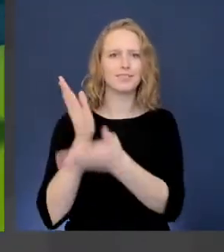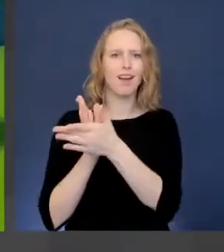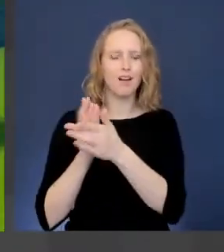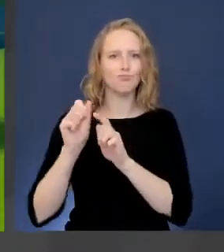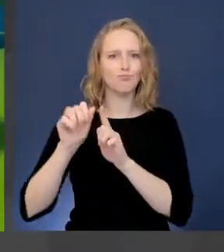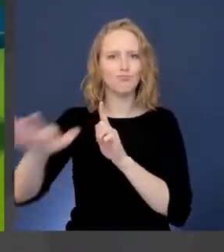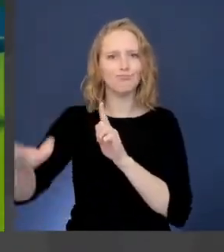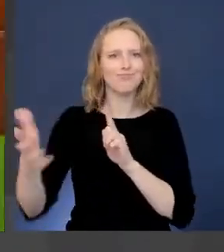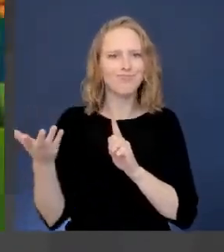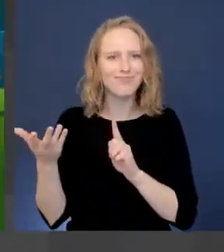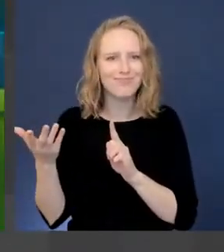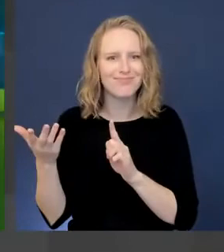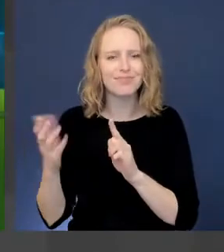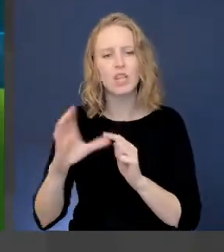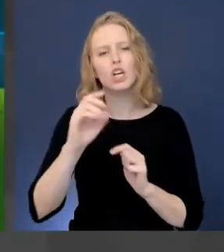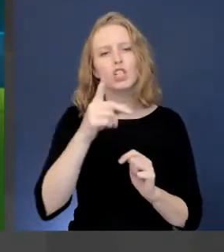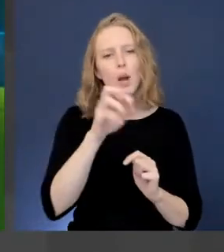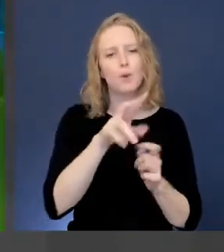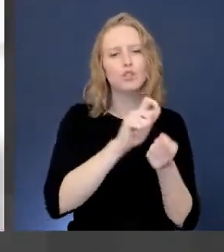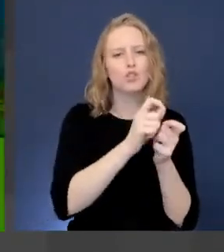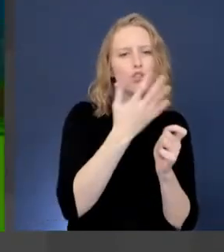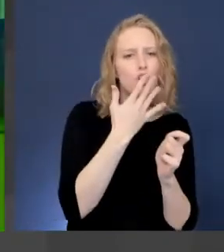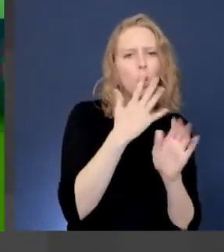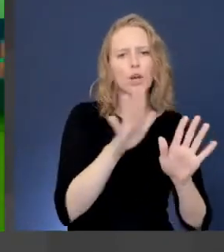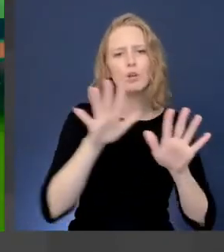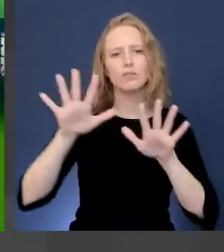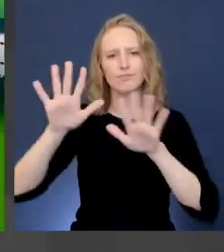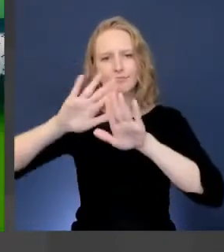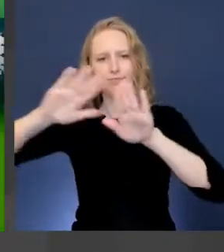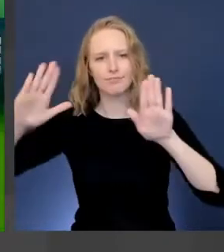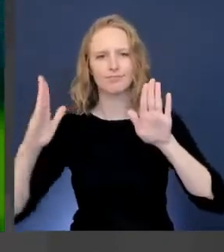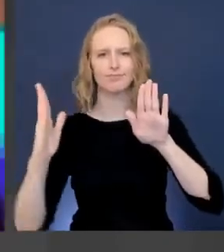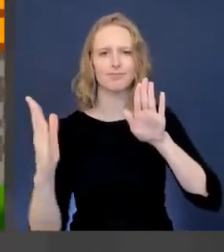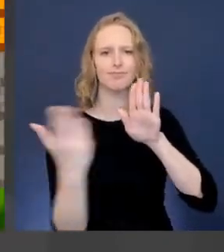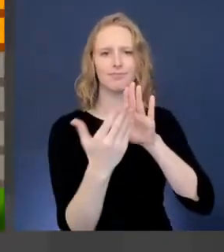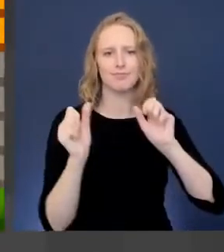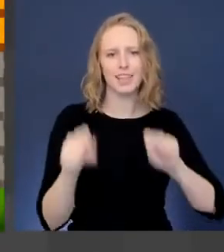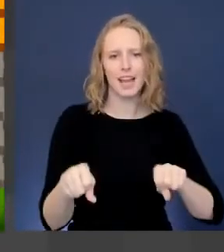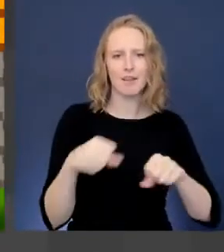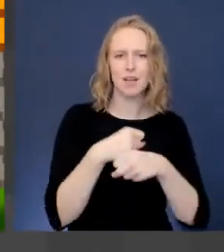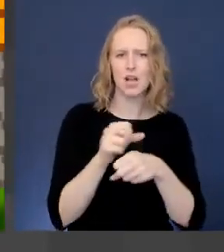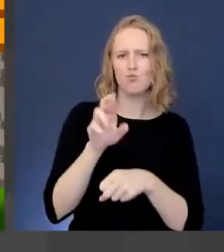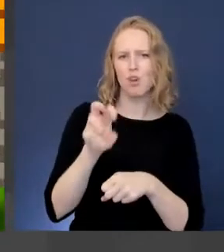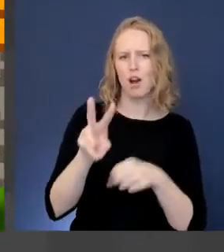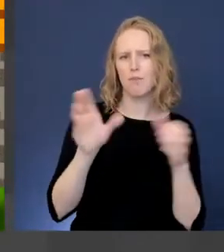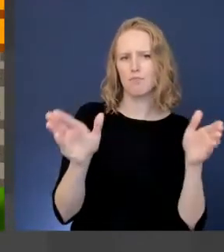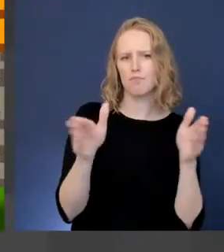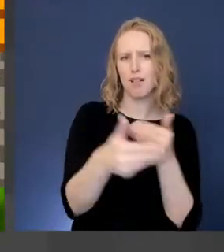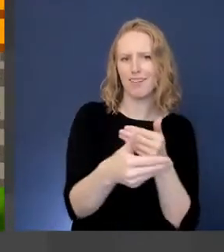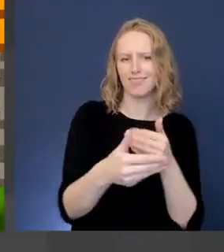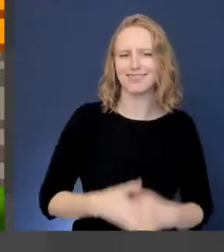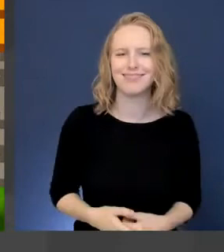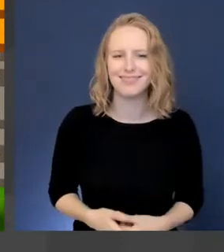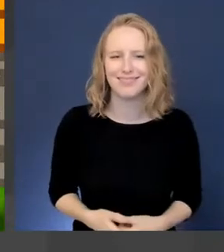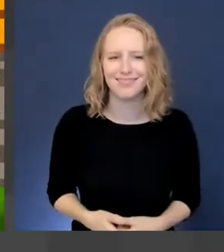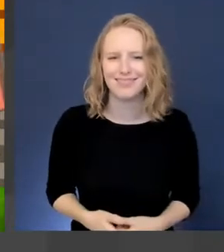Copper oxidizes, but to stop it, make it wax. Craft your raw ores into raw blocks if you've got too many stacks.